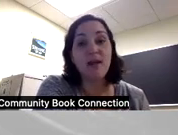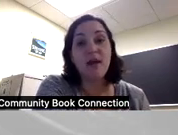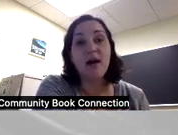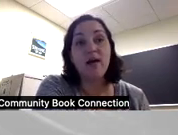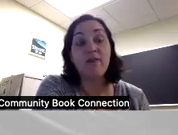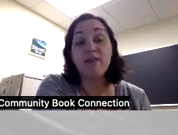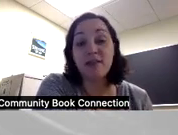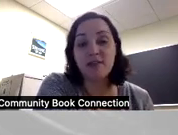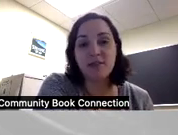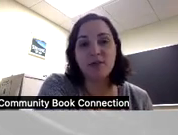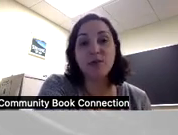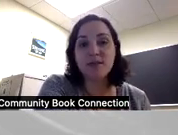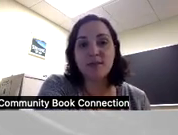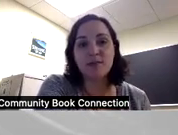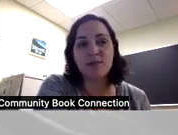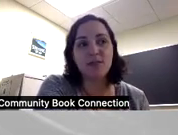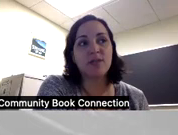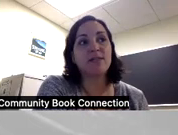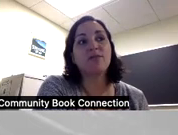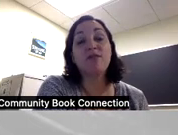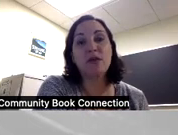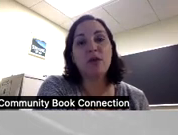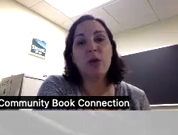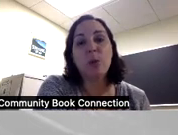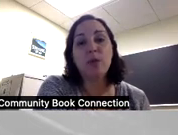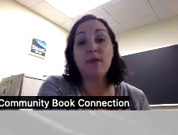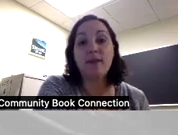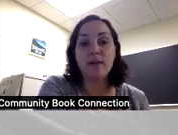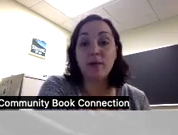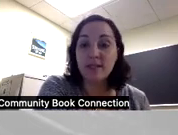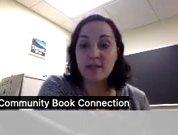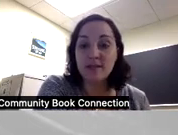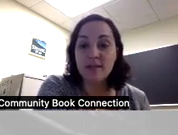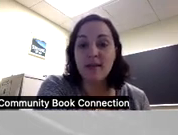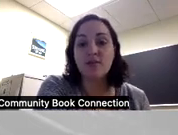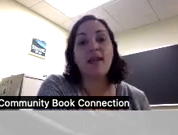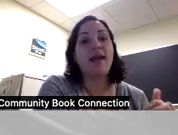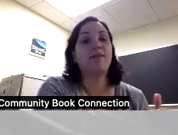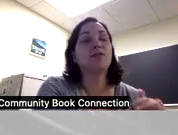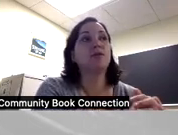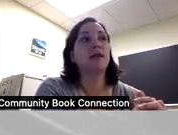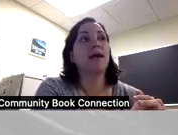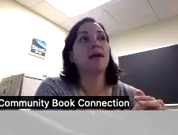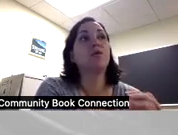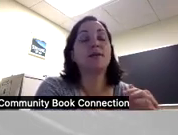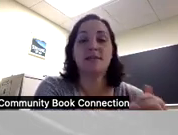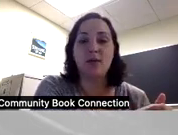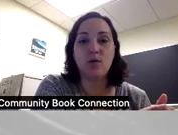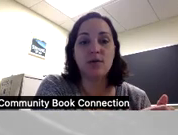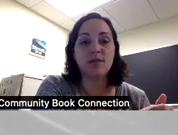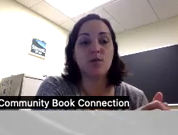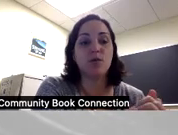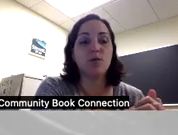because the fishing industry or tourism industry could interfere with their projects. So they have to look at who are